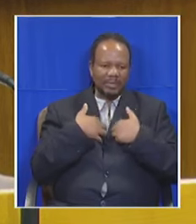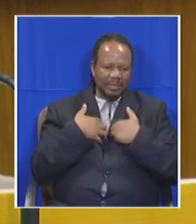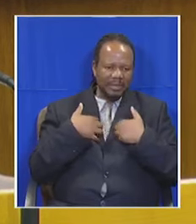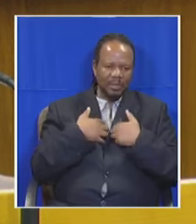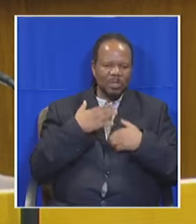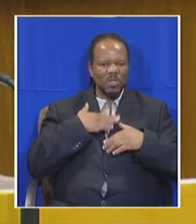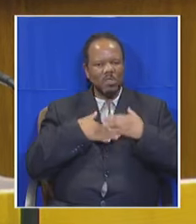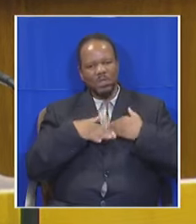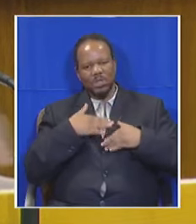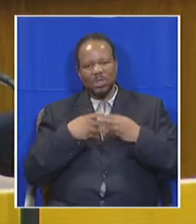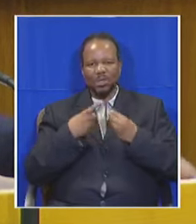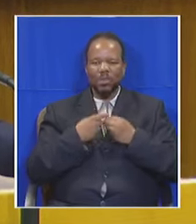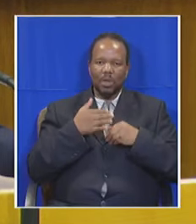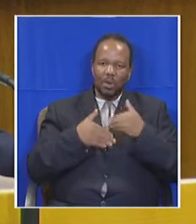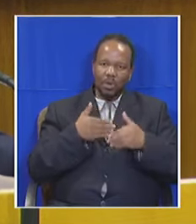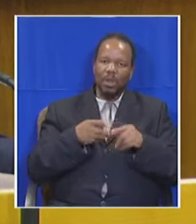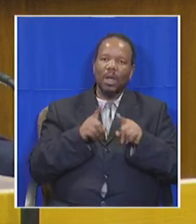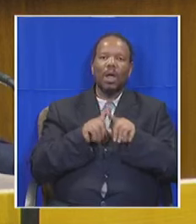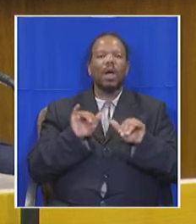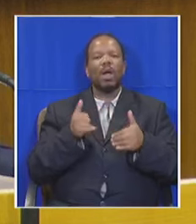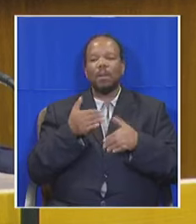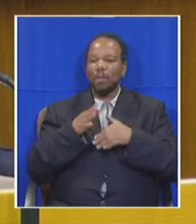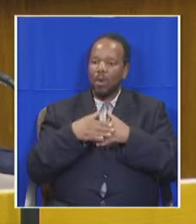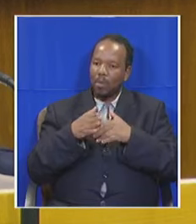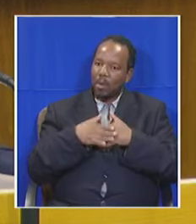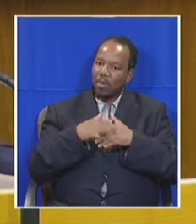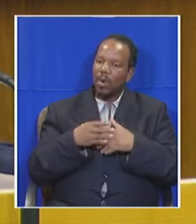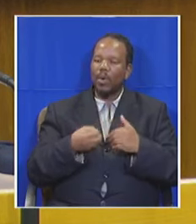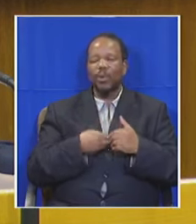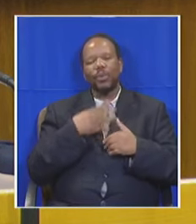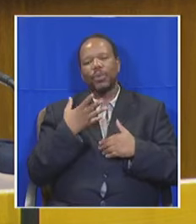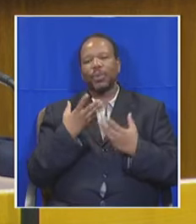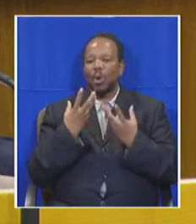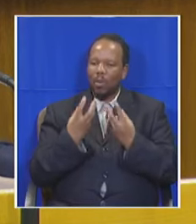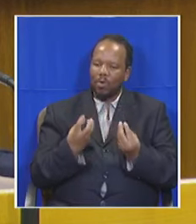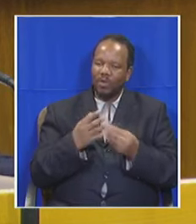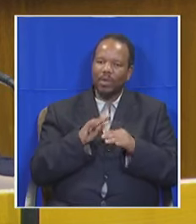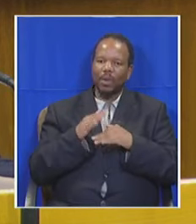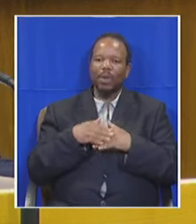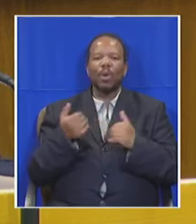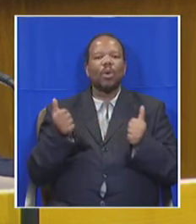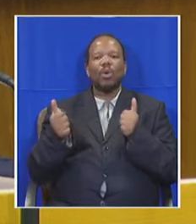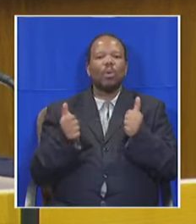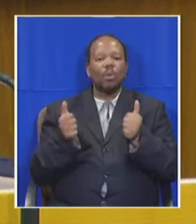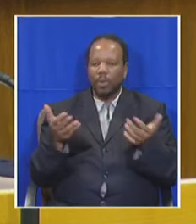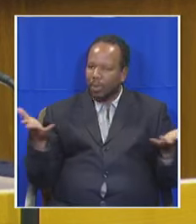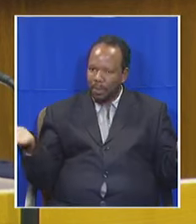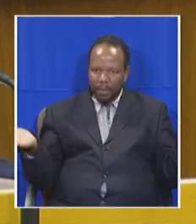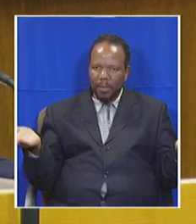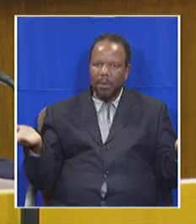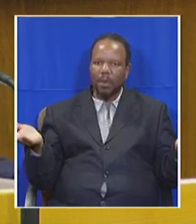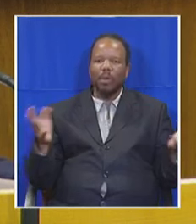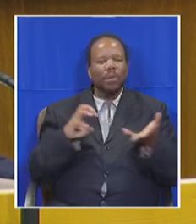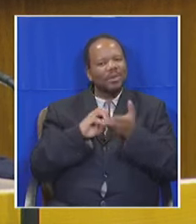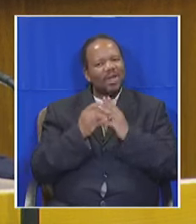will contribute to a cycle of chronic unemployment and poverty, which has to be avoided at all costs. But whatever we